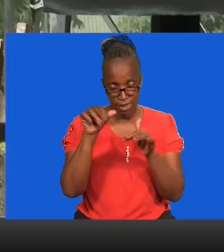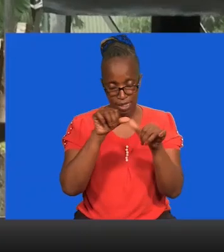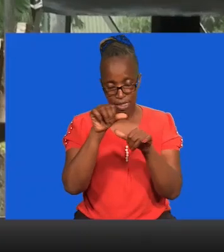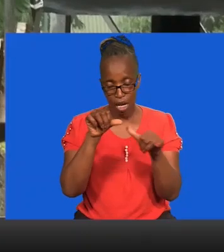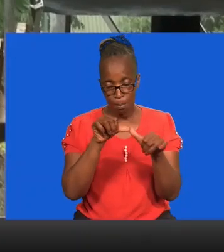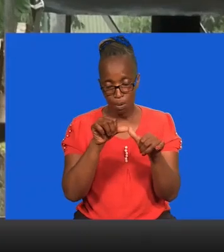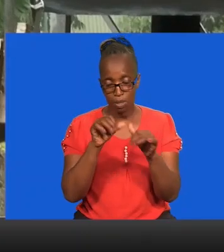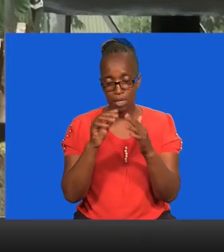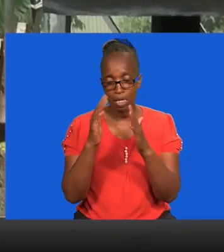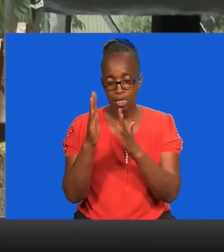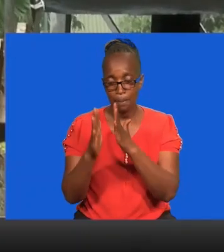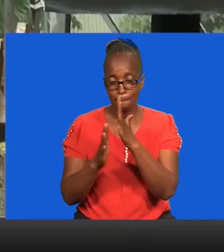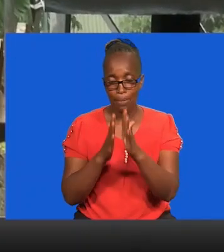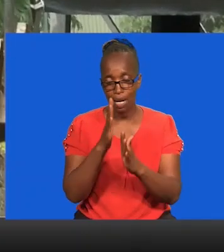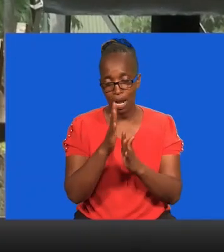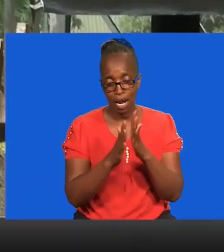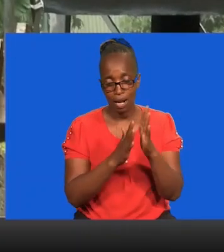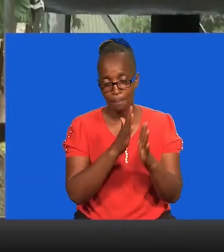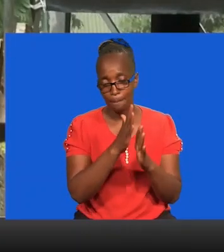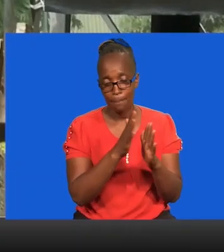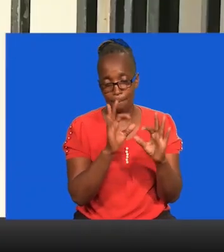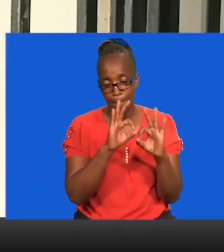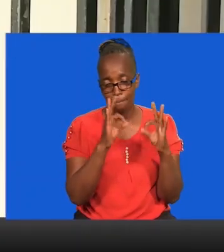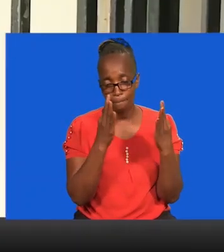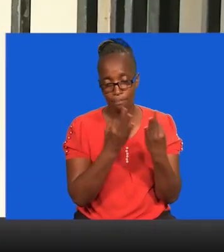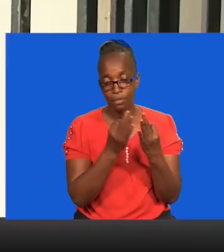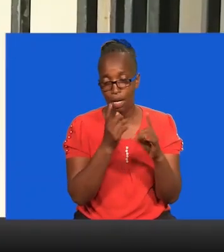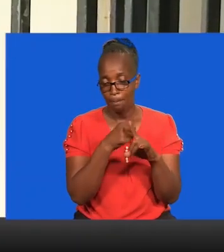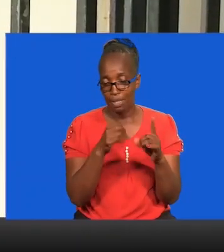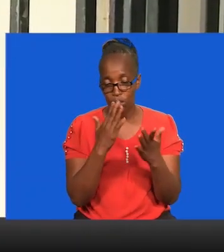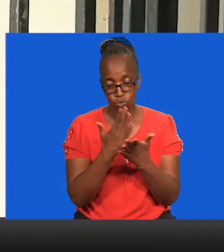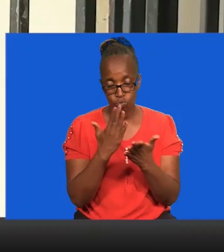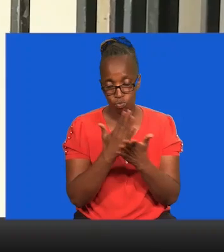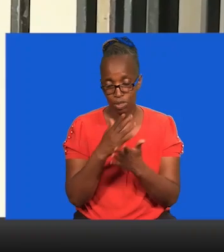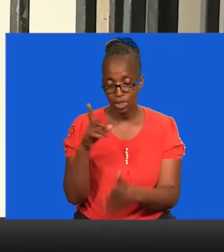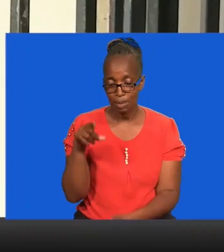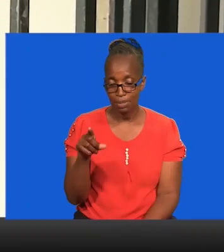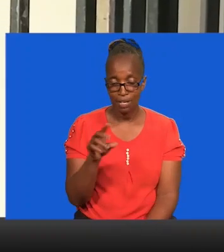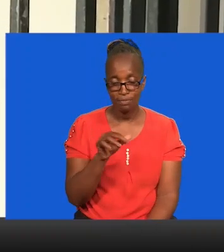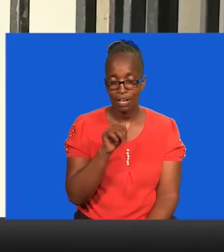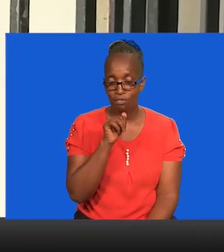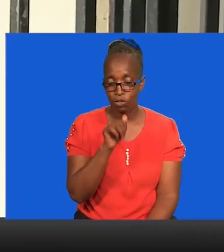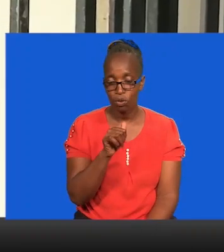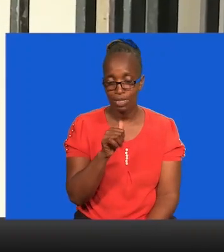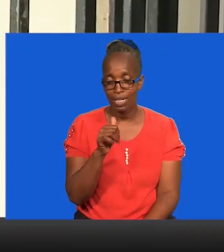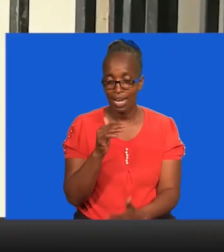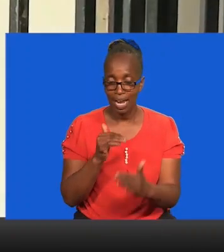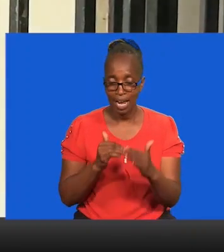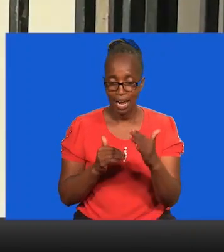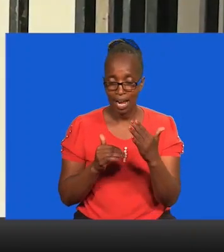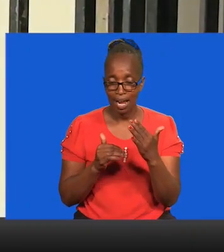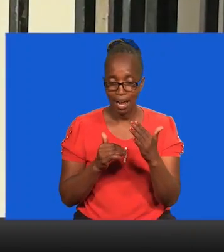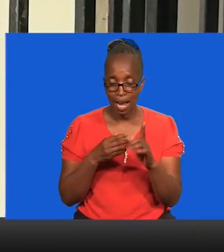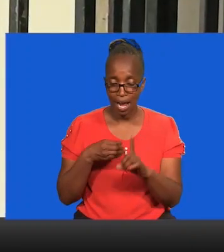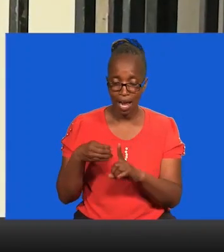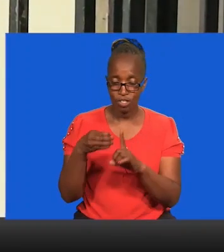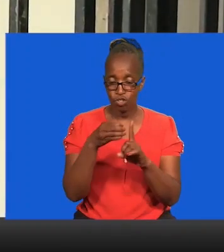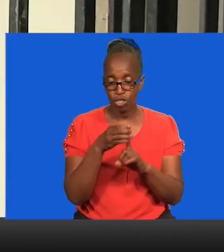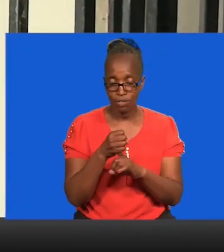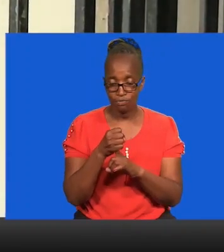la kupanga uzazi, ingawaje hawajafikisha umri wa kuwa na familia, akisema kuwa ni jambo